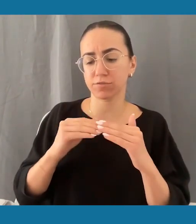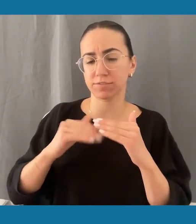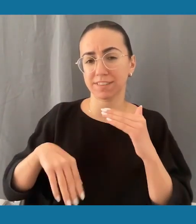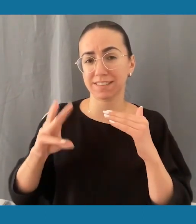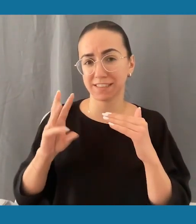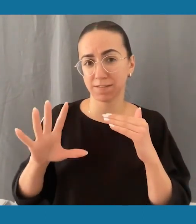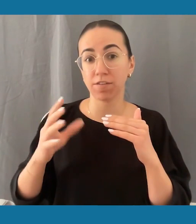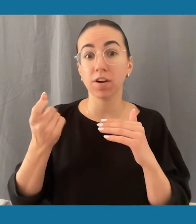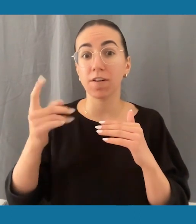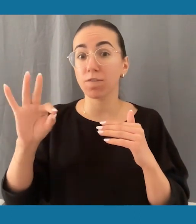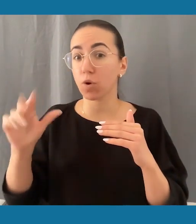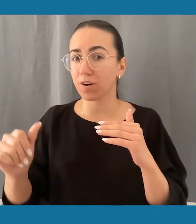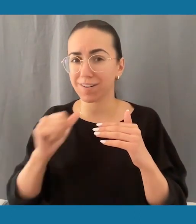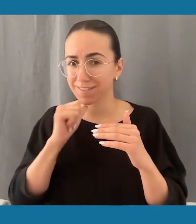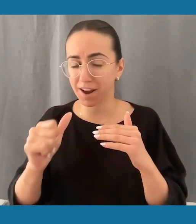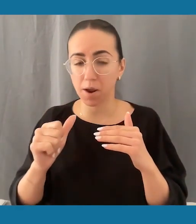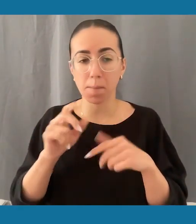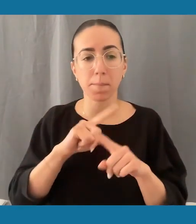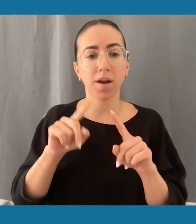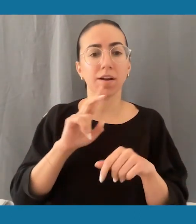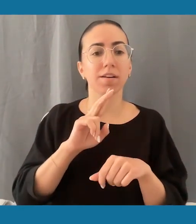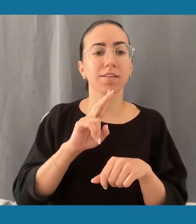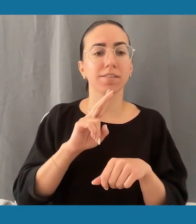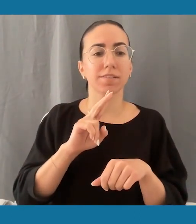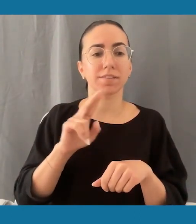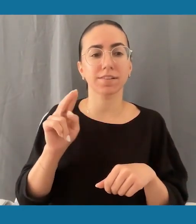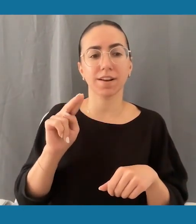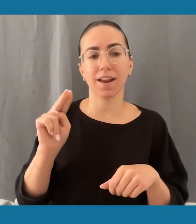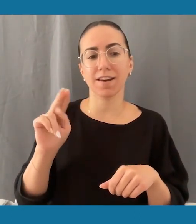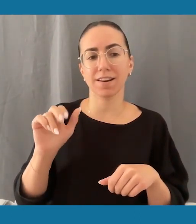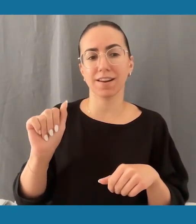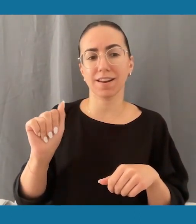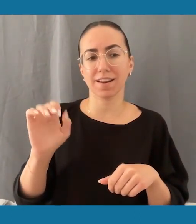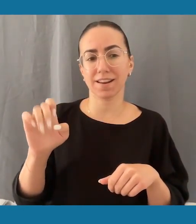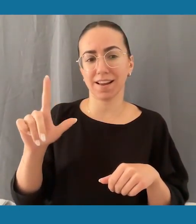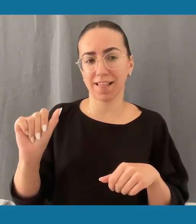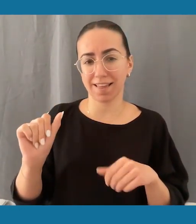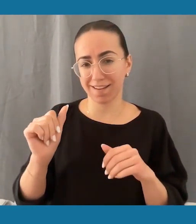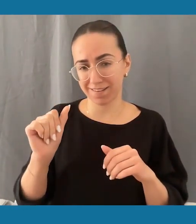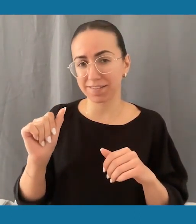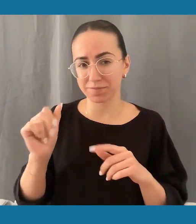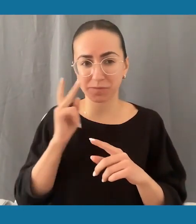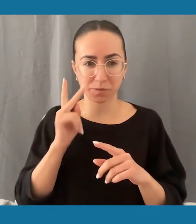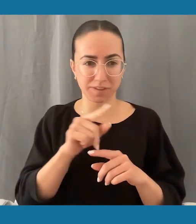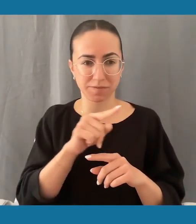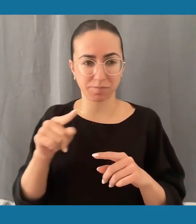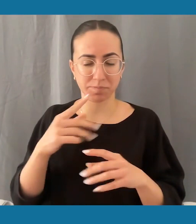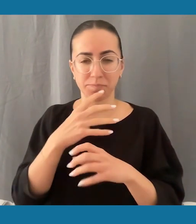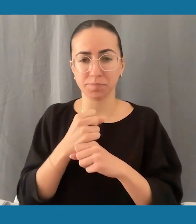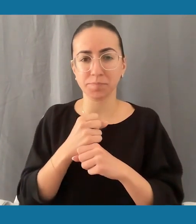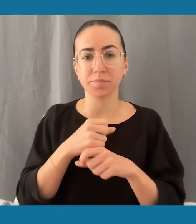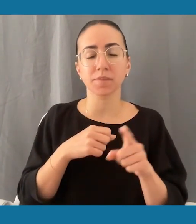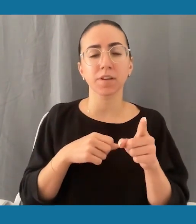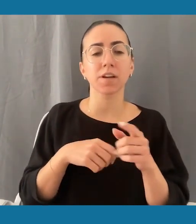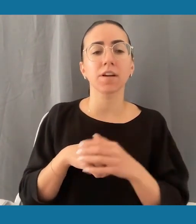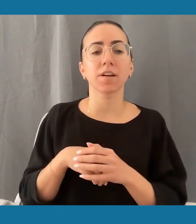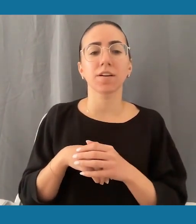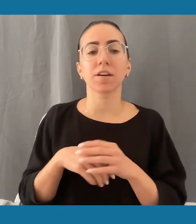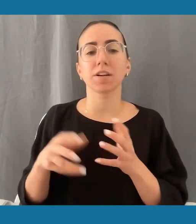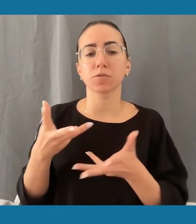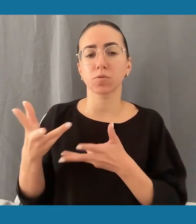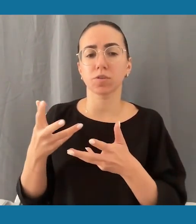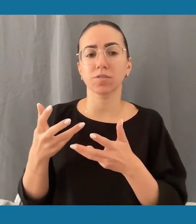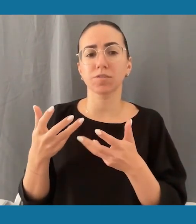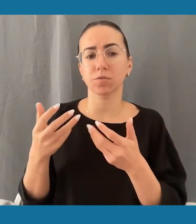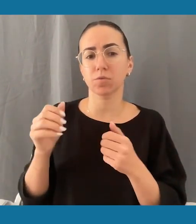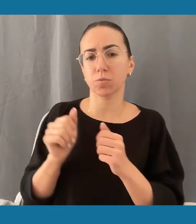not. The National Academy of Elder Law Attorneys, that's the NALA acronym you see at the bottom bullet point, is working with the Center